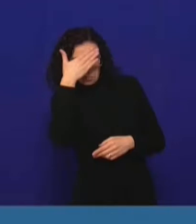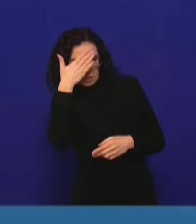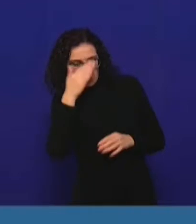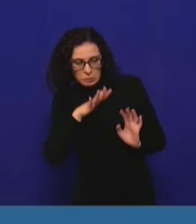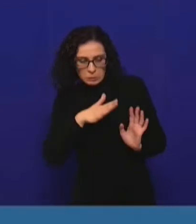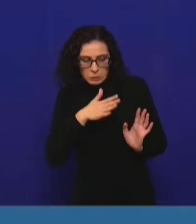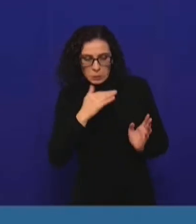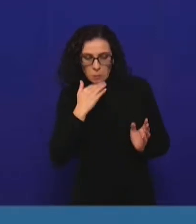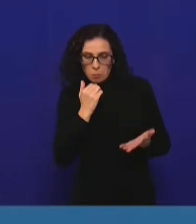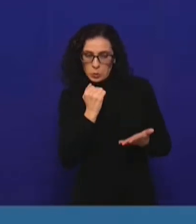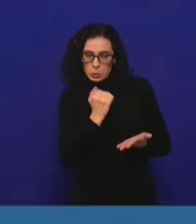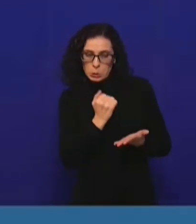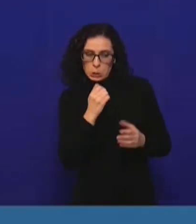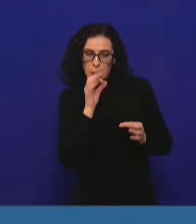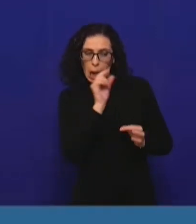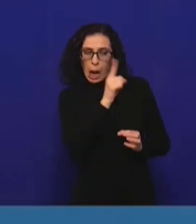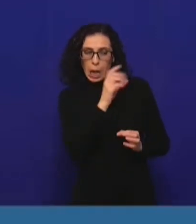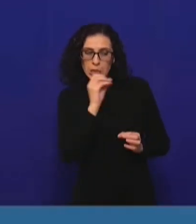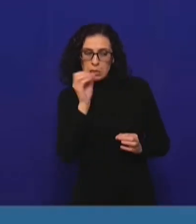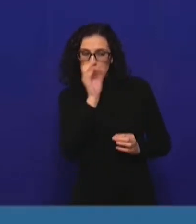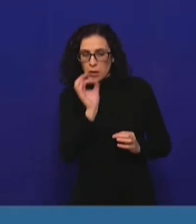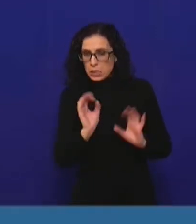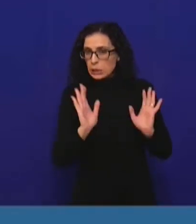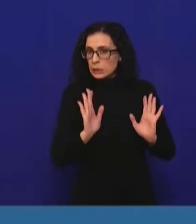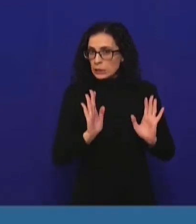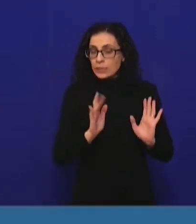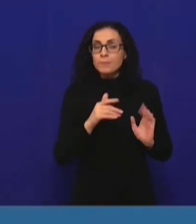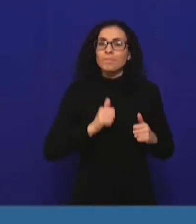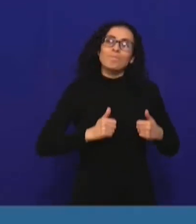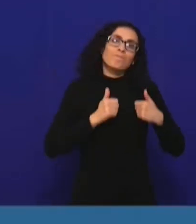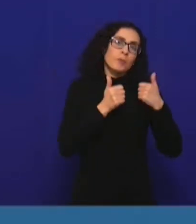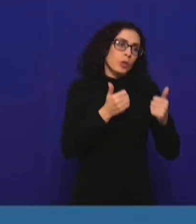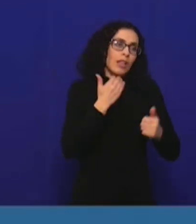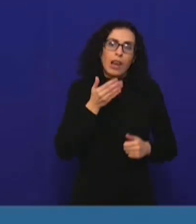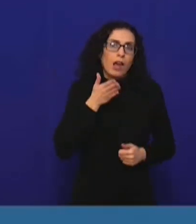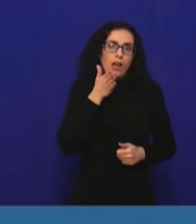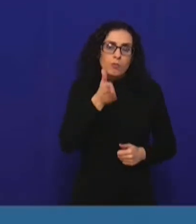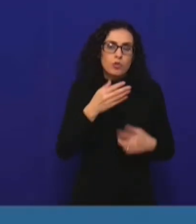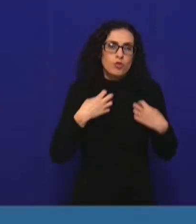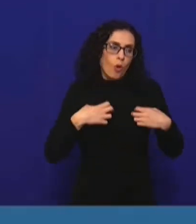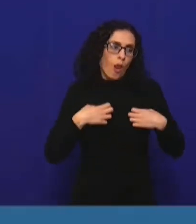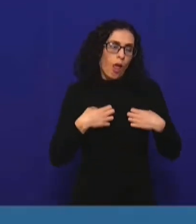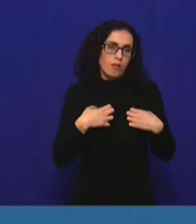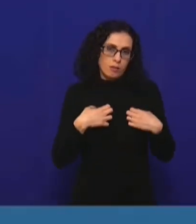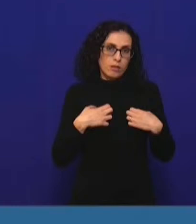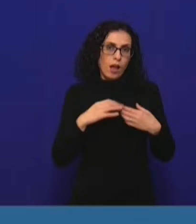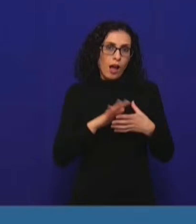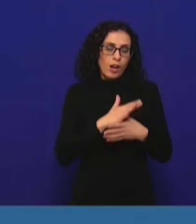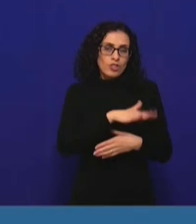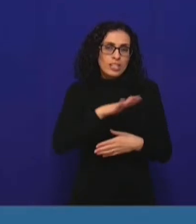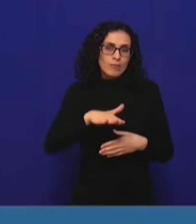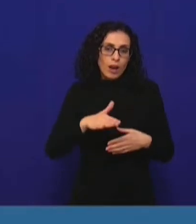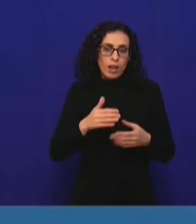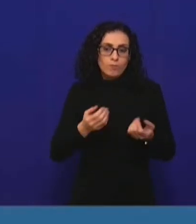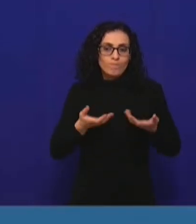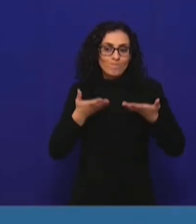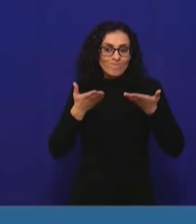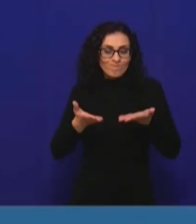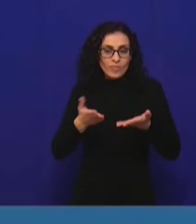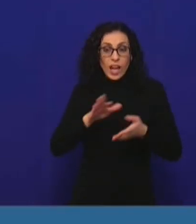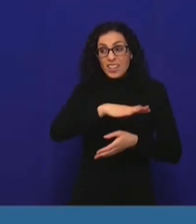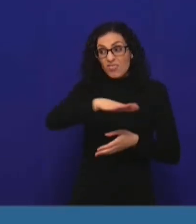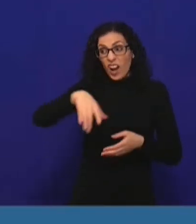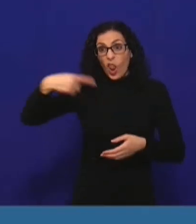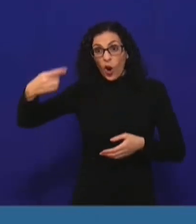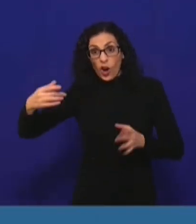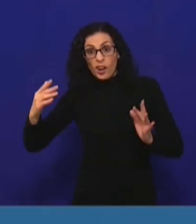it-tfal mhumiex jifilħu bħas-soltu, importanti li ma nibatuhomx għaliex it-tfal ħajkunu mbagħad qegħdin jesponi lil